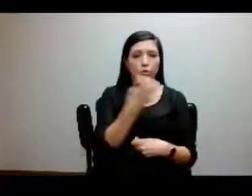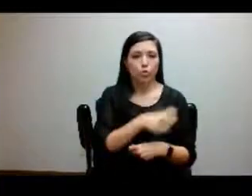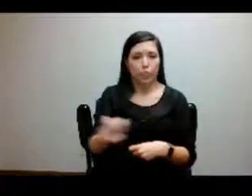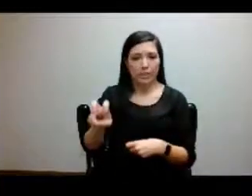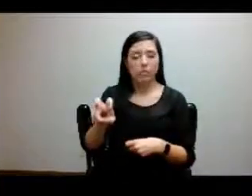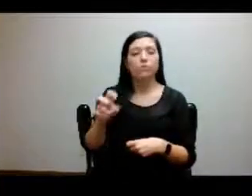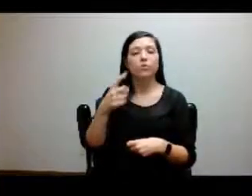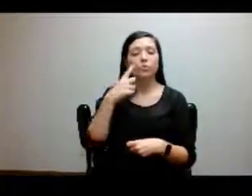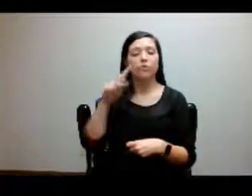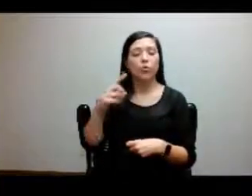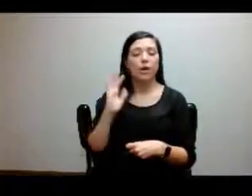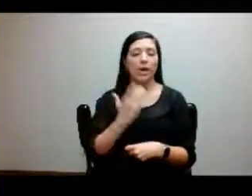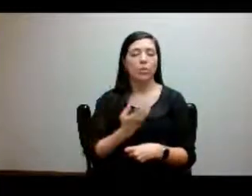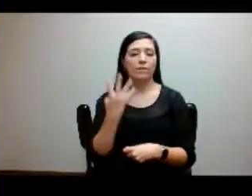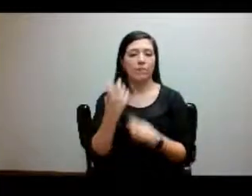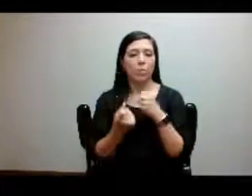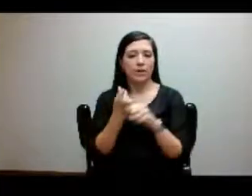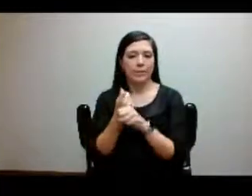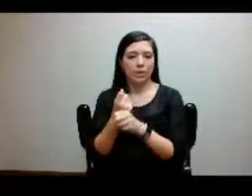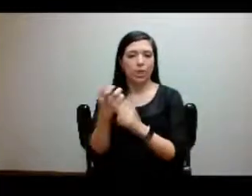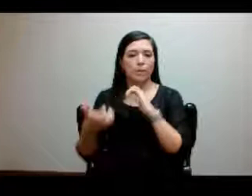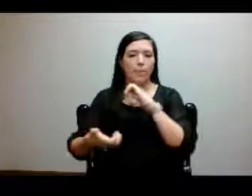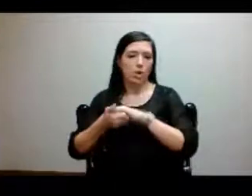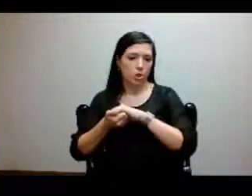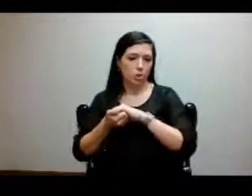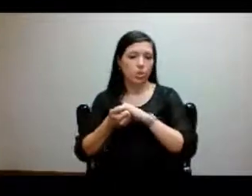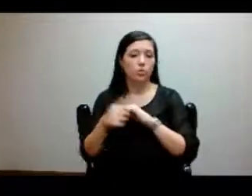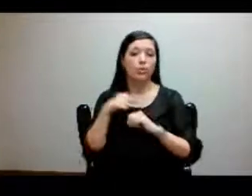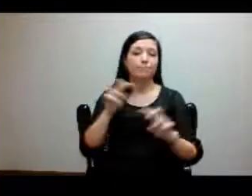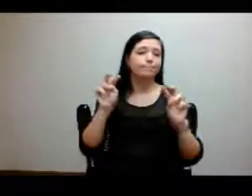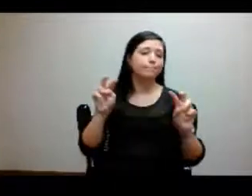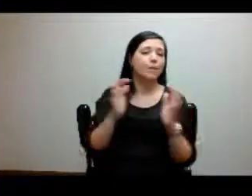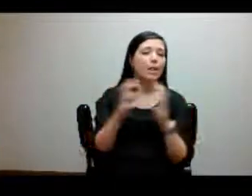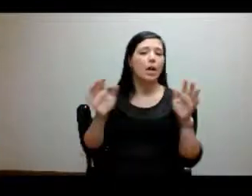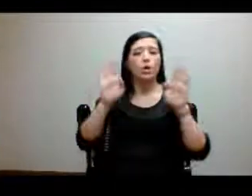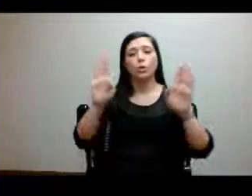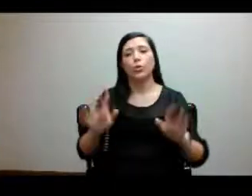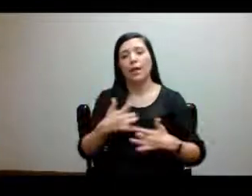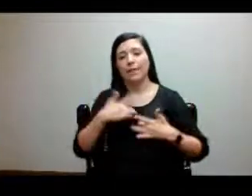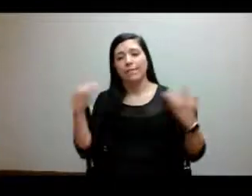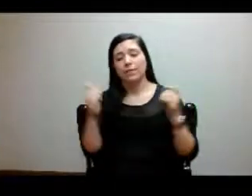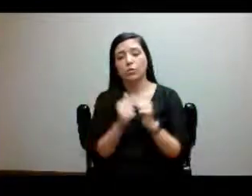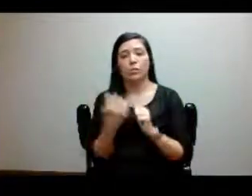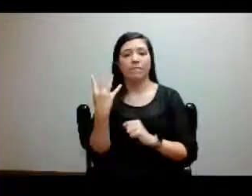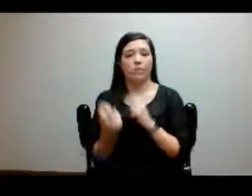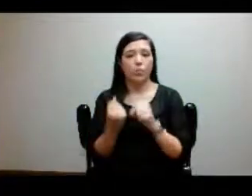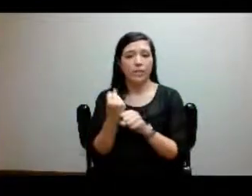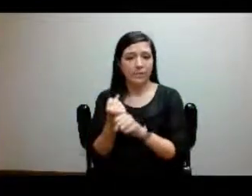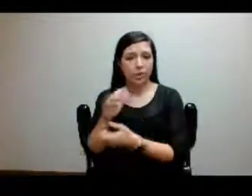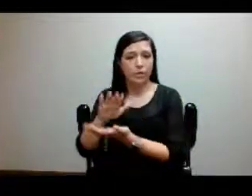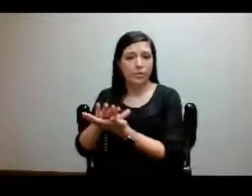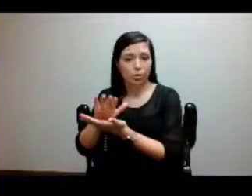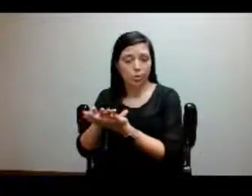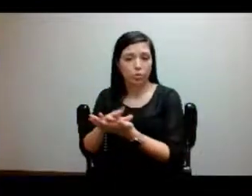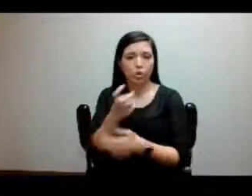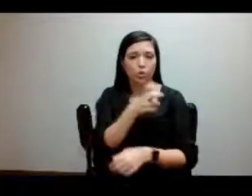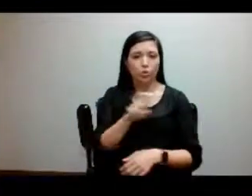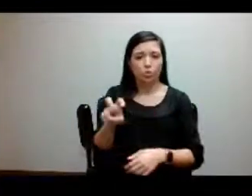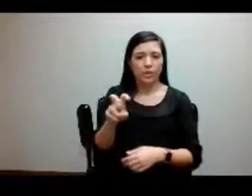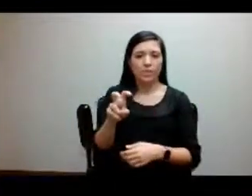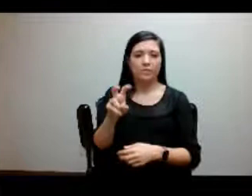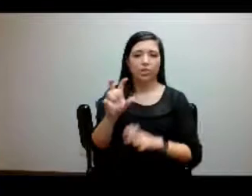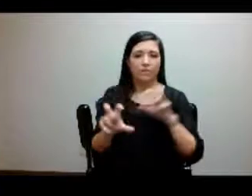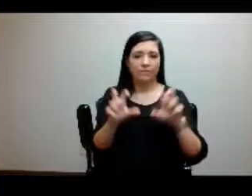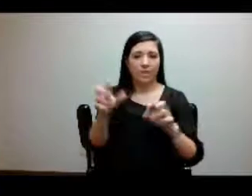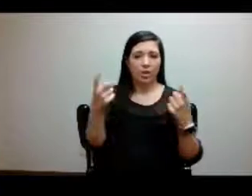four-year institution partners, and look forward to lots of really great events with our four-year institutions and the Transfer Center coming up in the fall